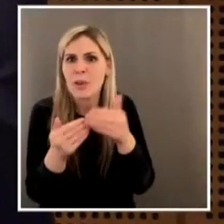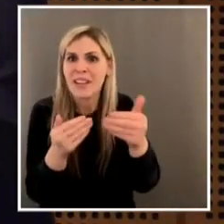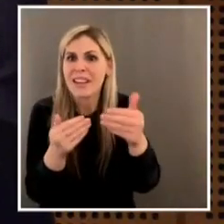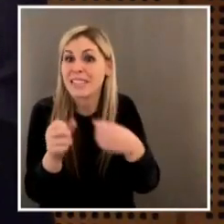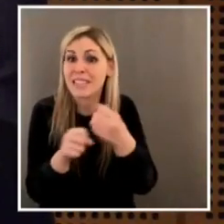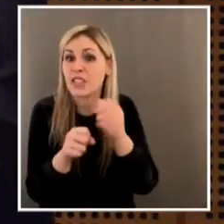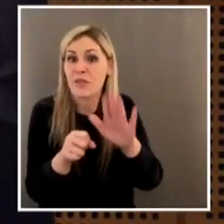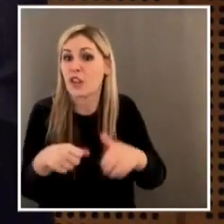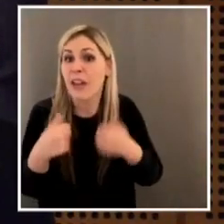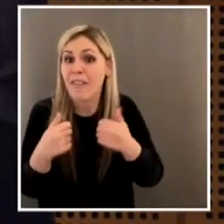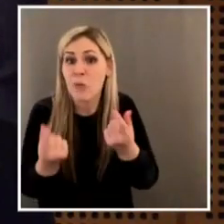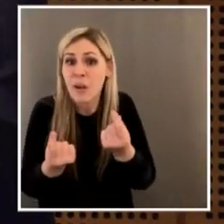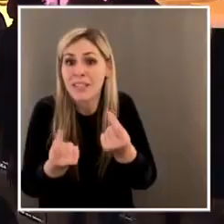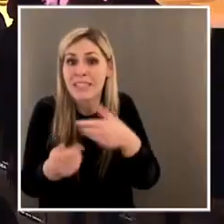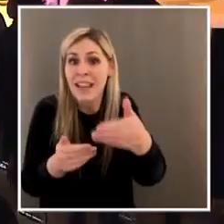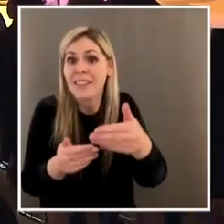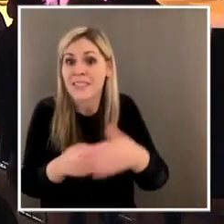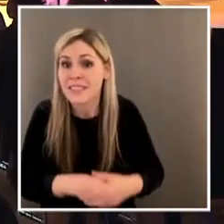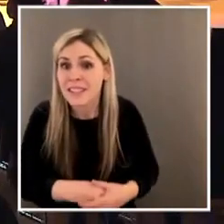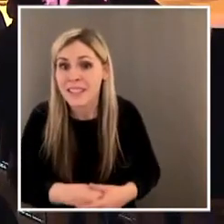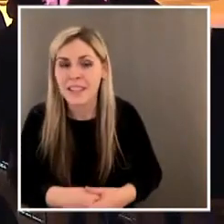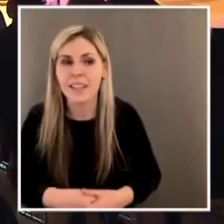life?